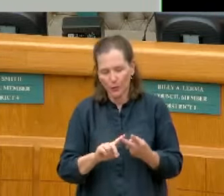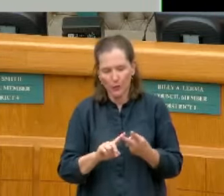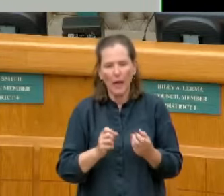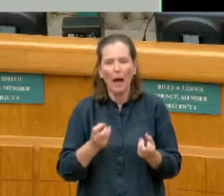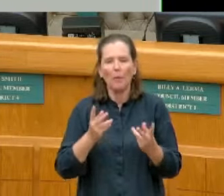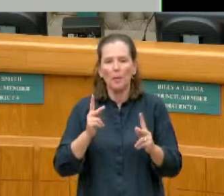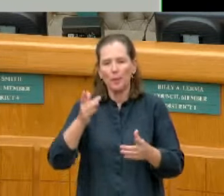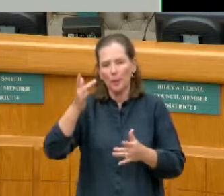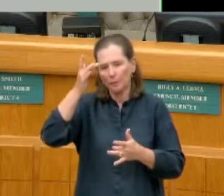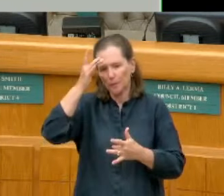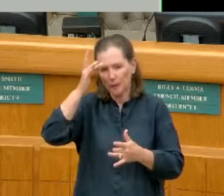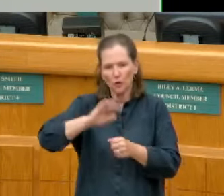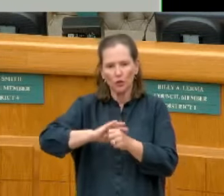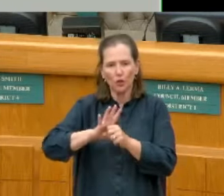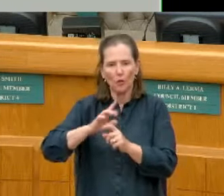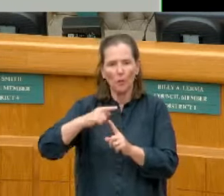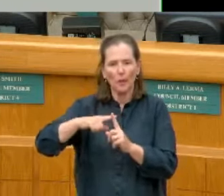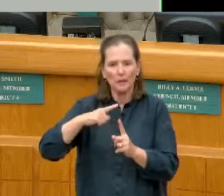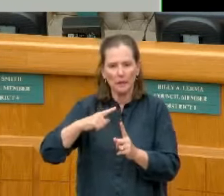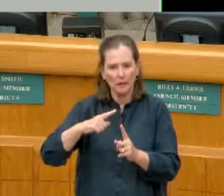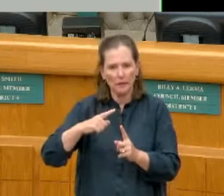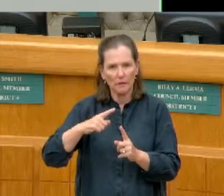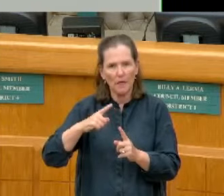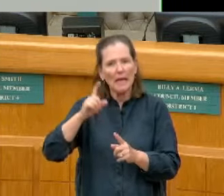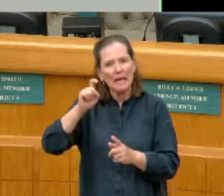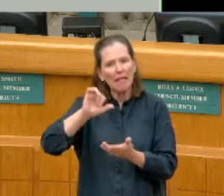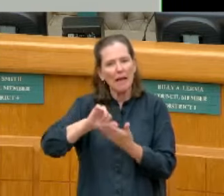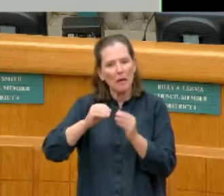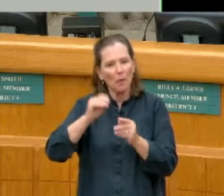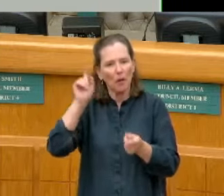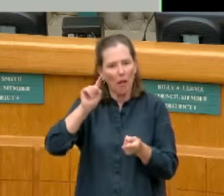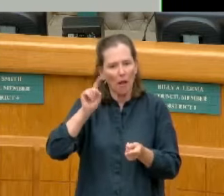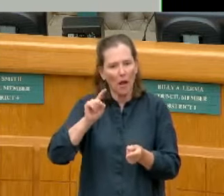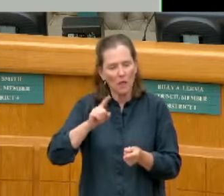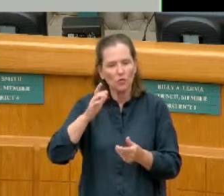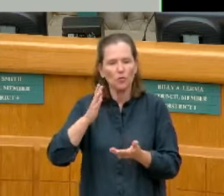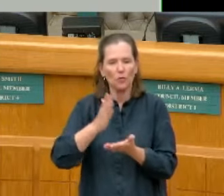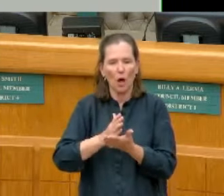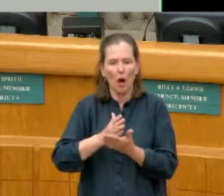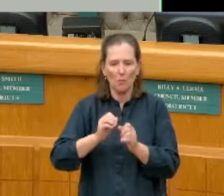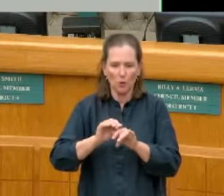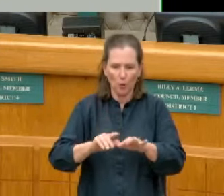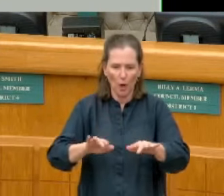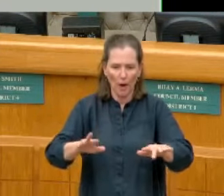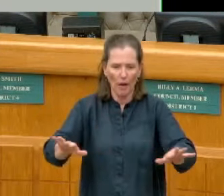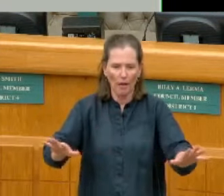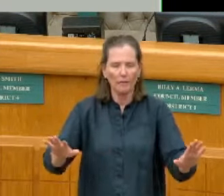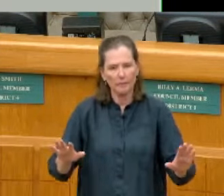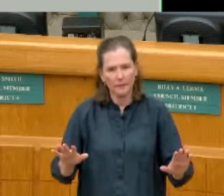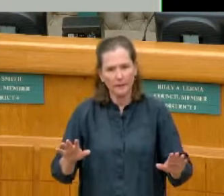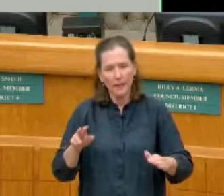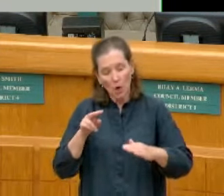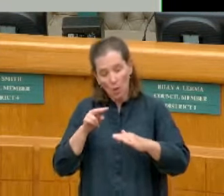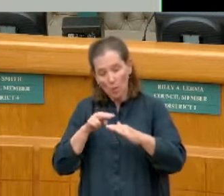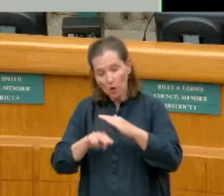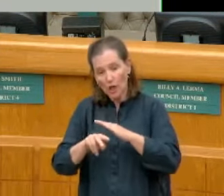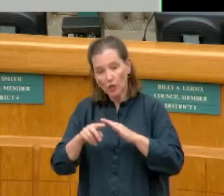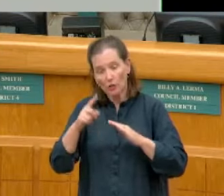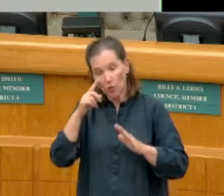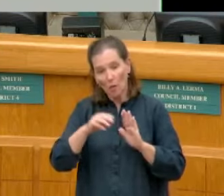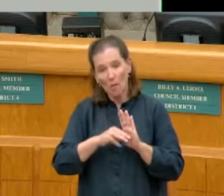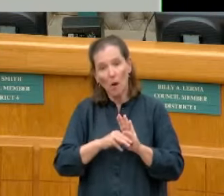stop the transmission or slow down the transmission of COVID-19, the projection right now with the model was that it peaked on